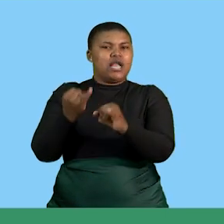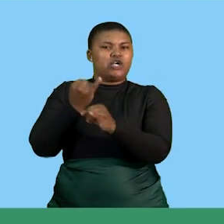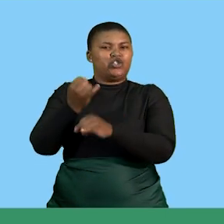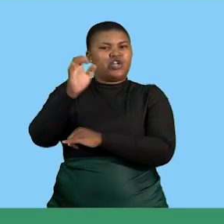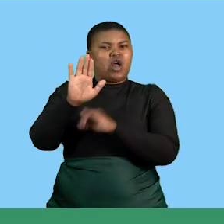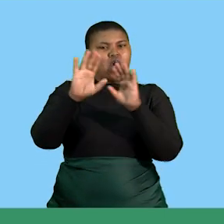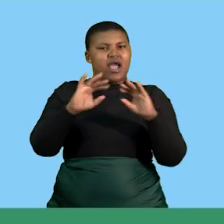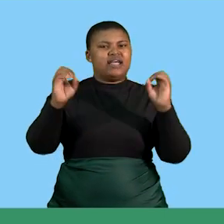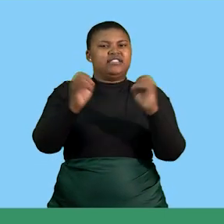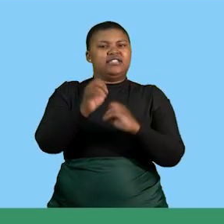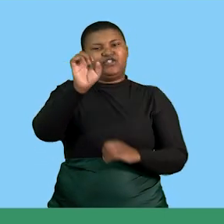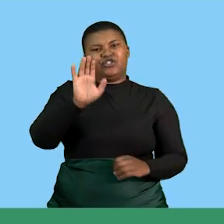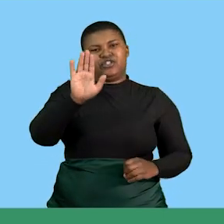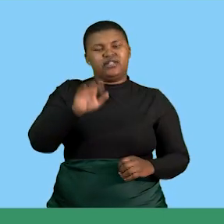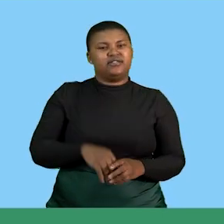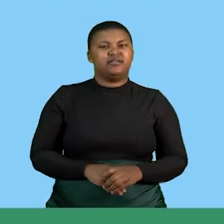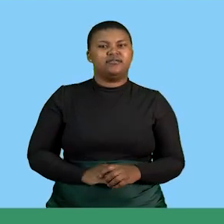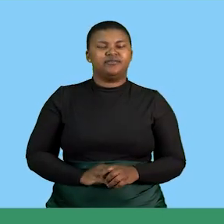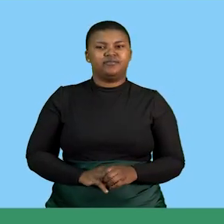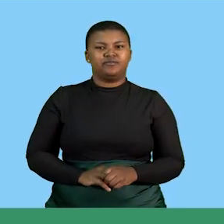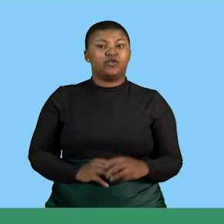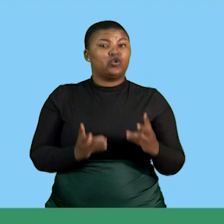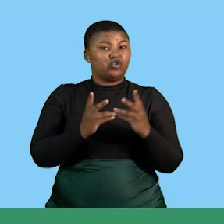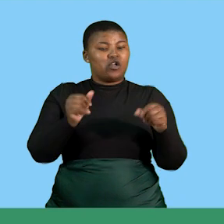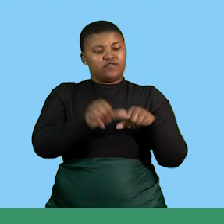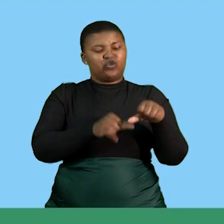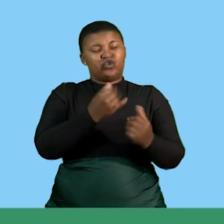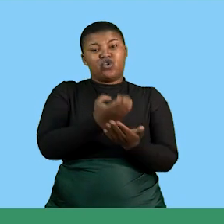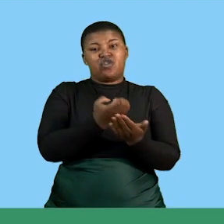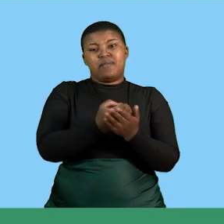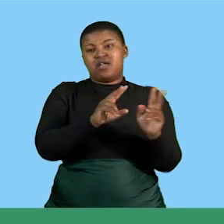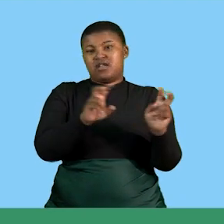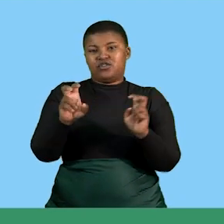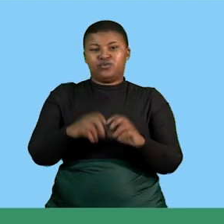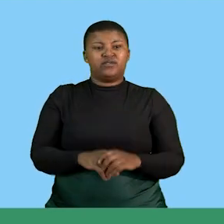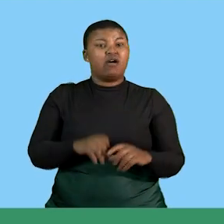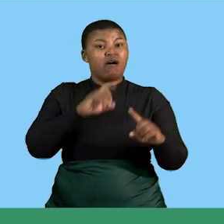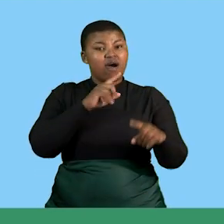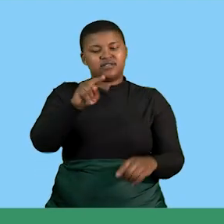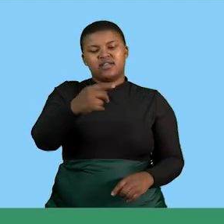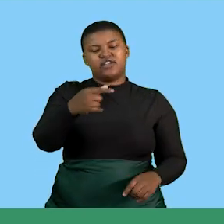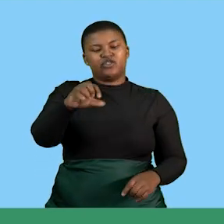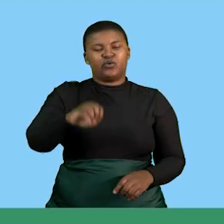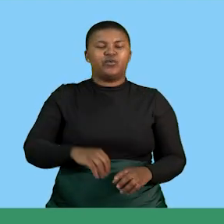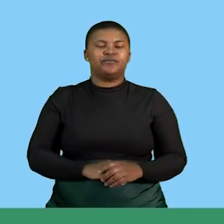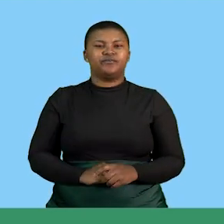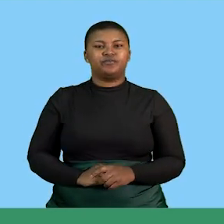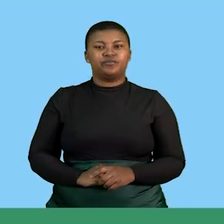organization which address then socioeconomic issues. All right, so our answer here will then